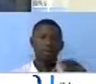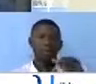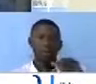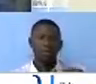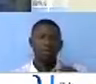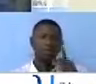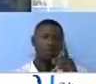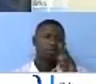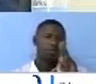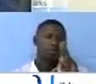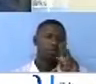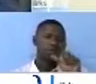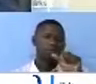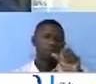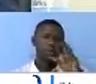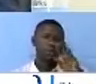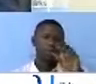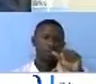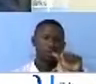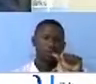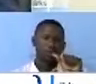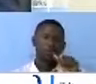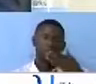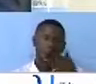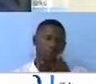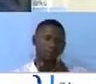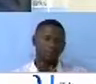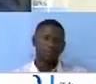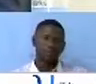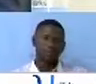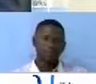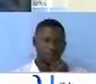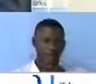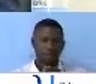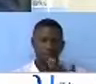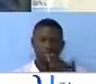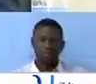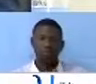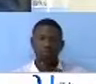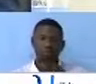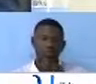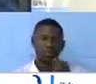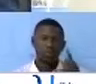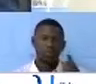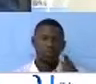Let's see. Yes, let's say from 21 June